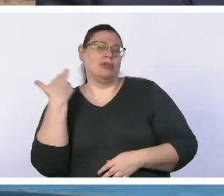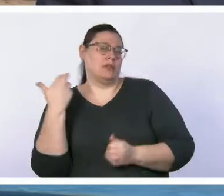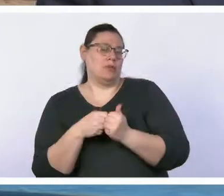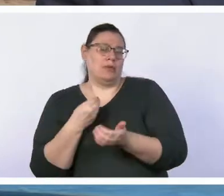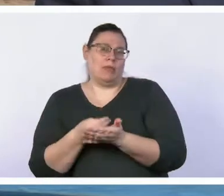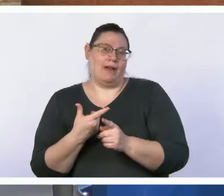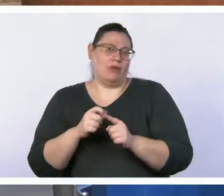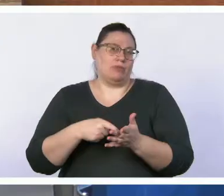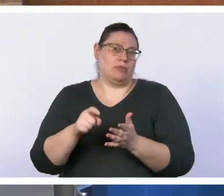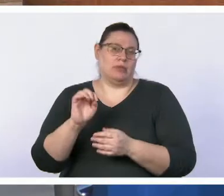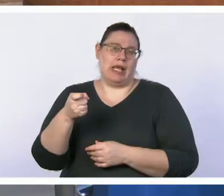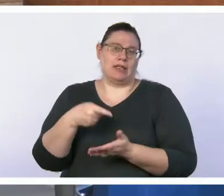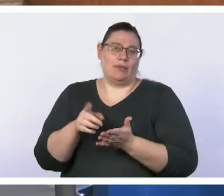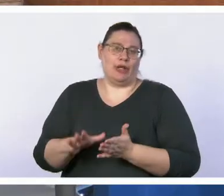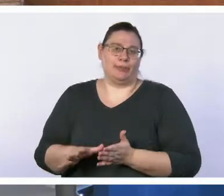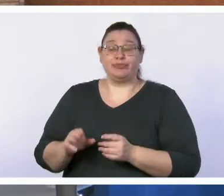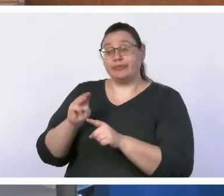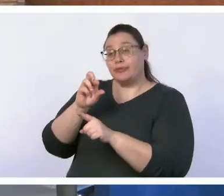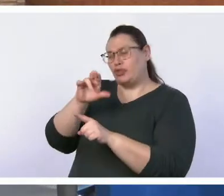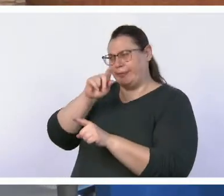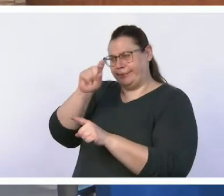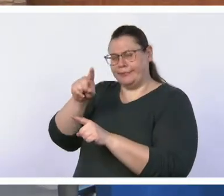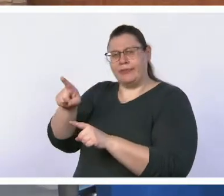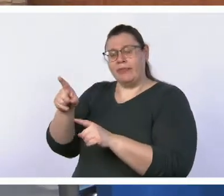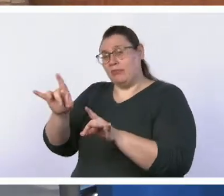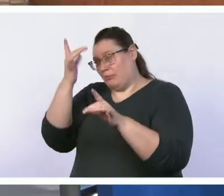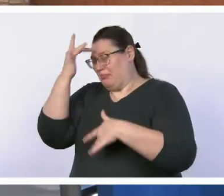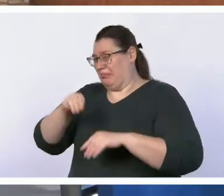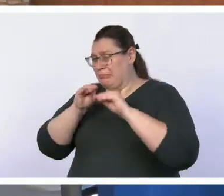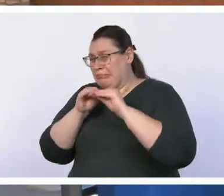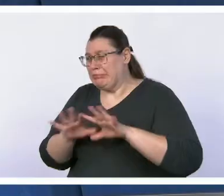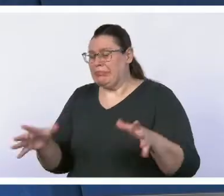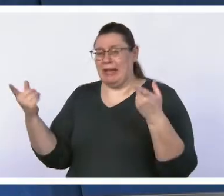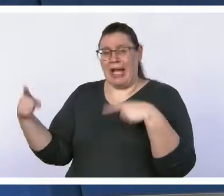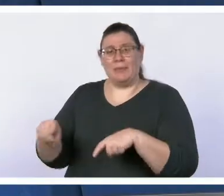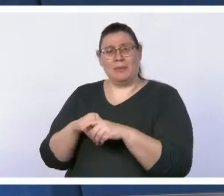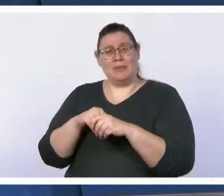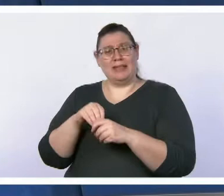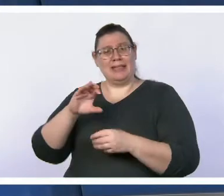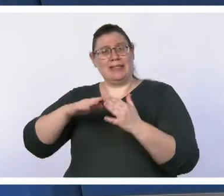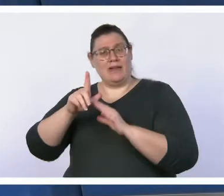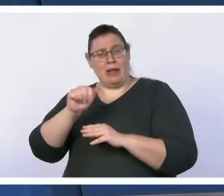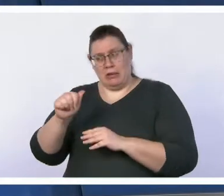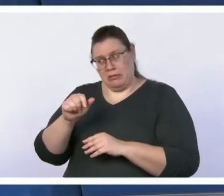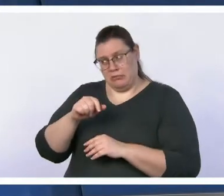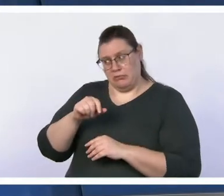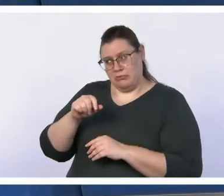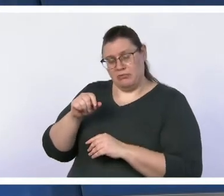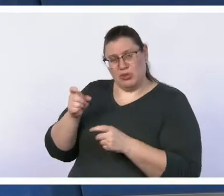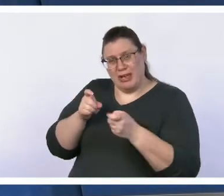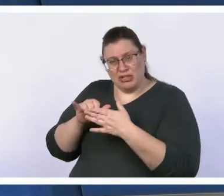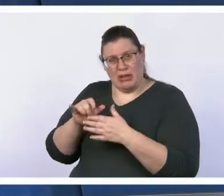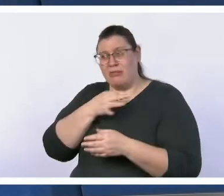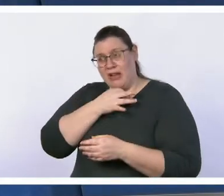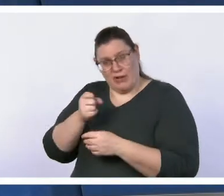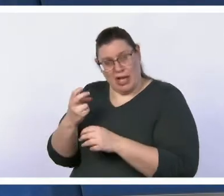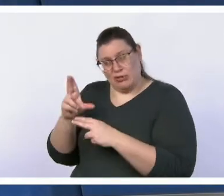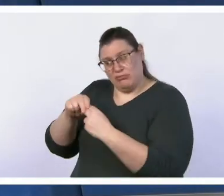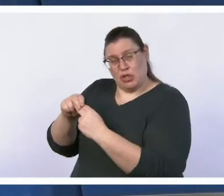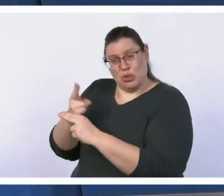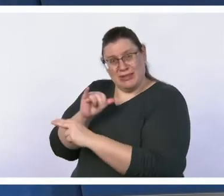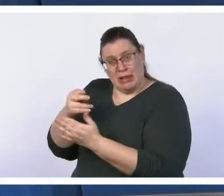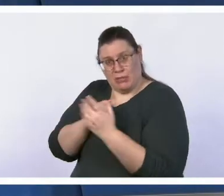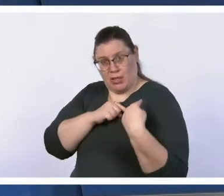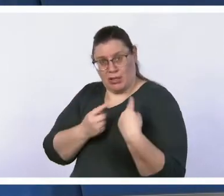taxpayers' money that way. With this pandemic and all of the things that have taken place within the city in order to manage it, have you had to dip into any of those funds in order to